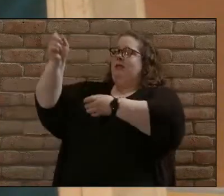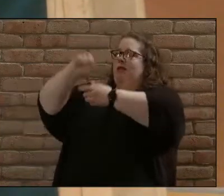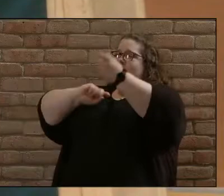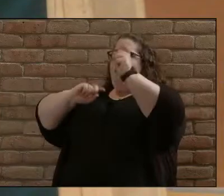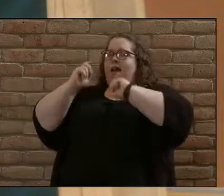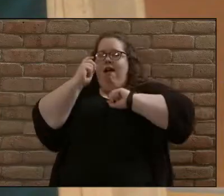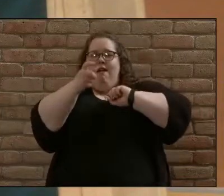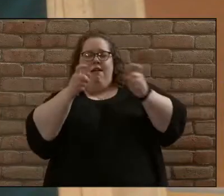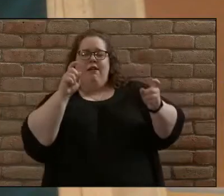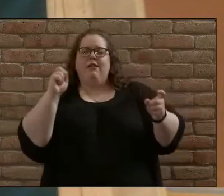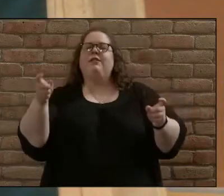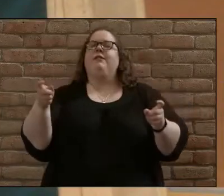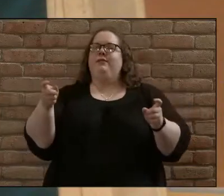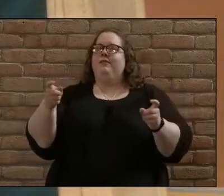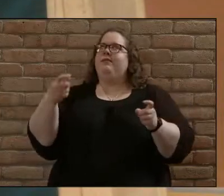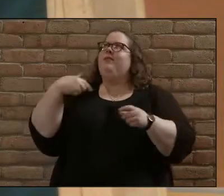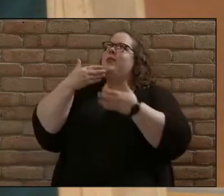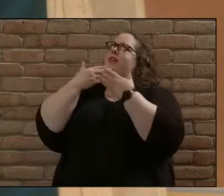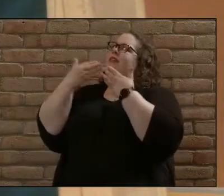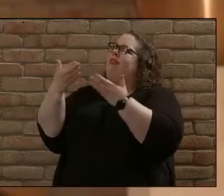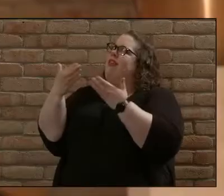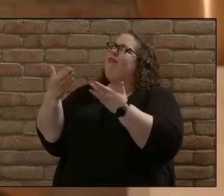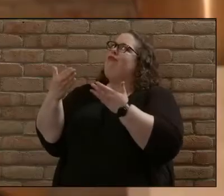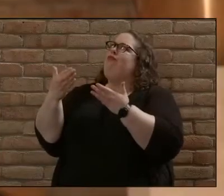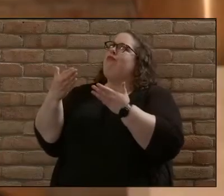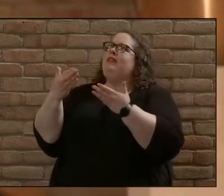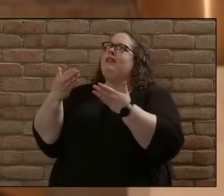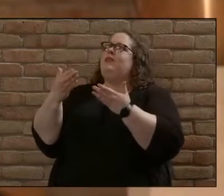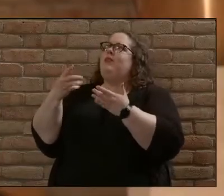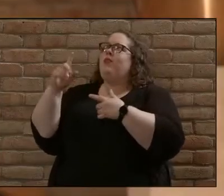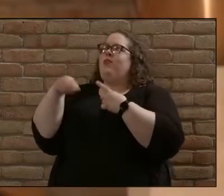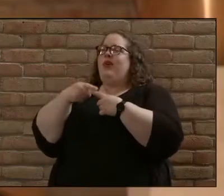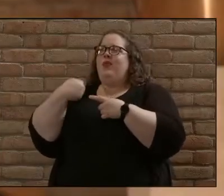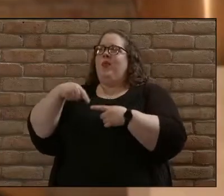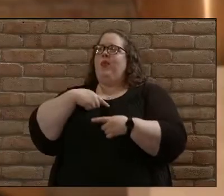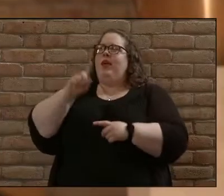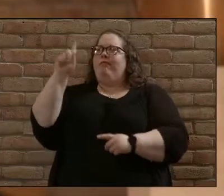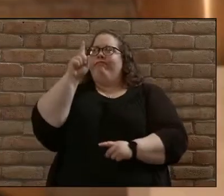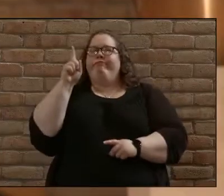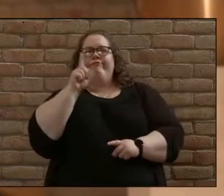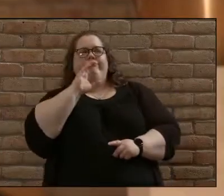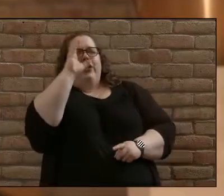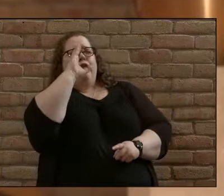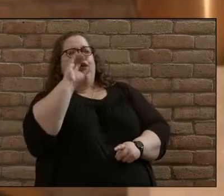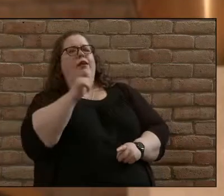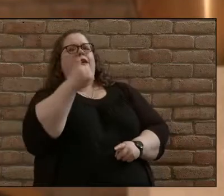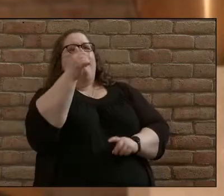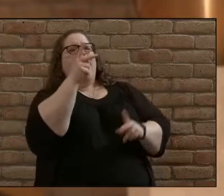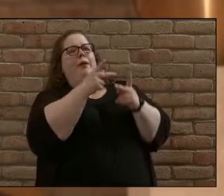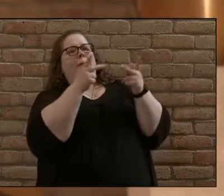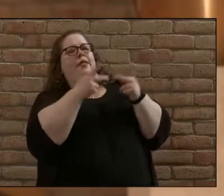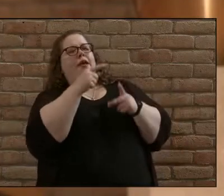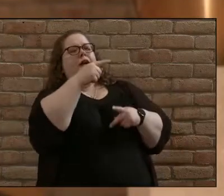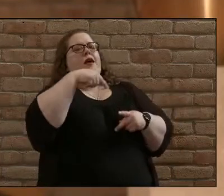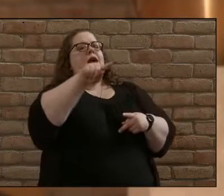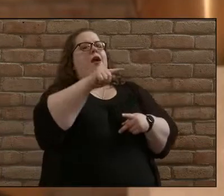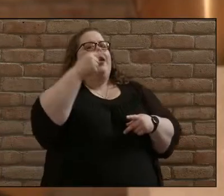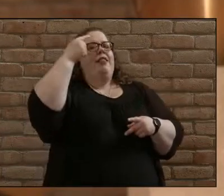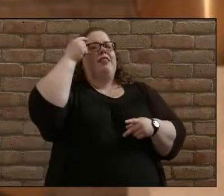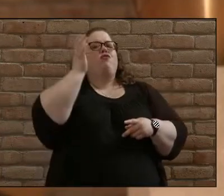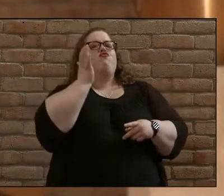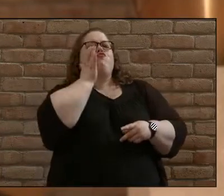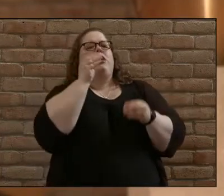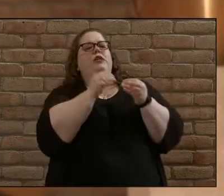We thank you, O Lord, that even when we look in other directions, when we think the grass is greener elsewhere, you continue